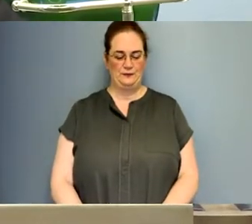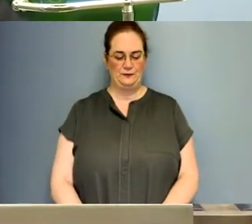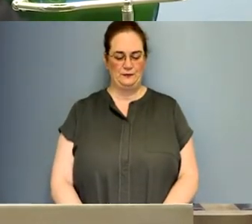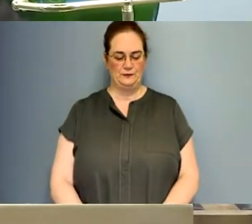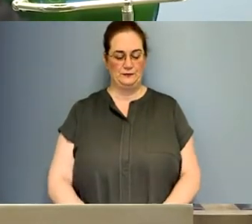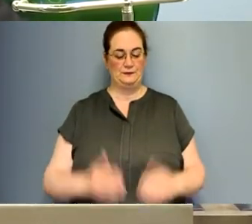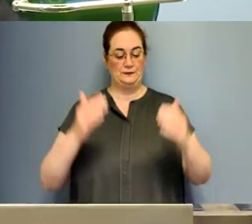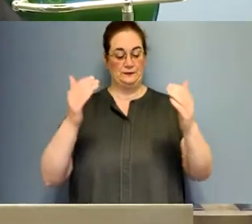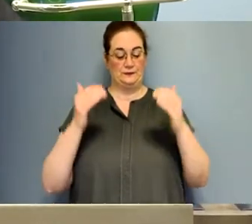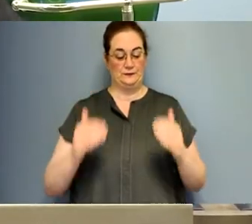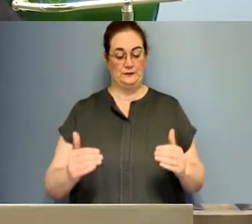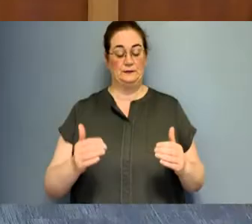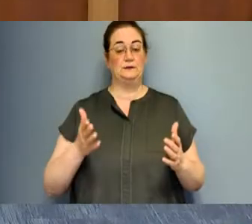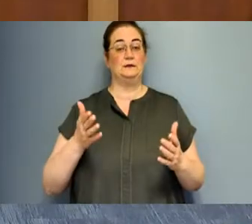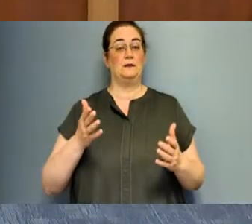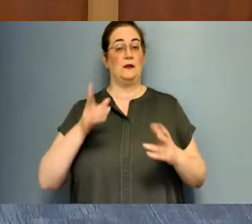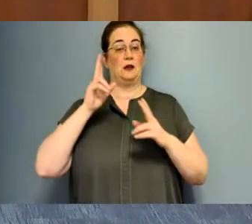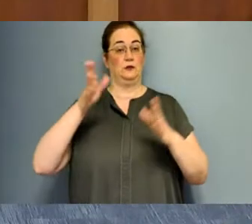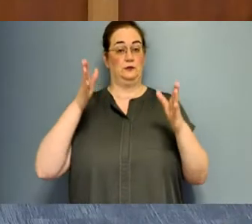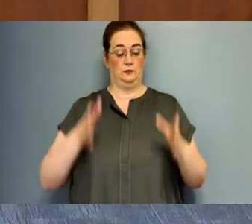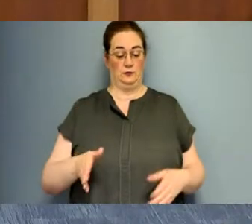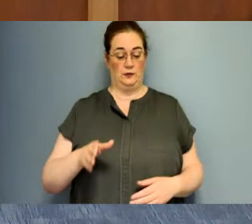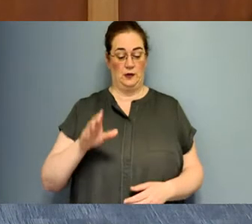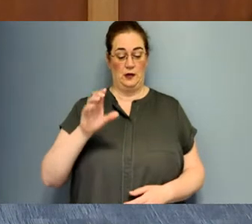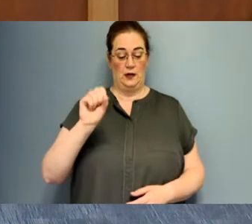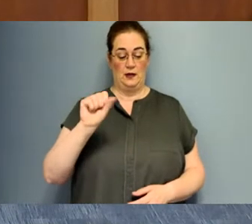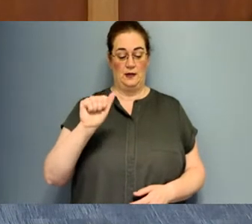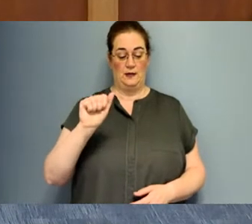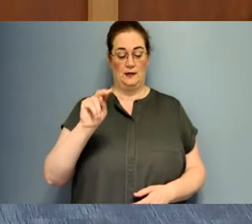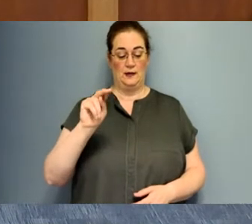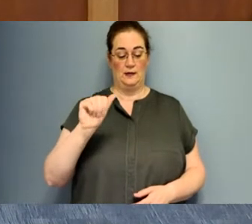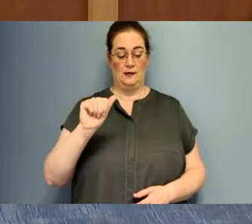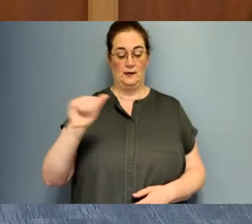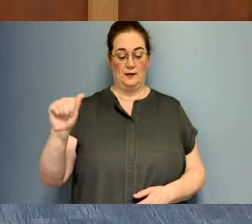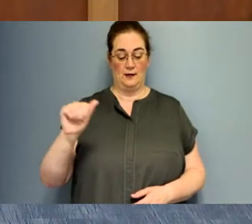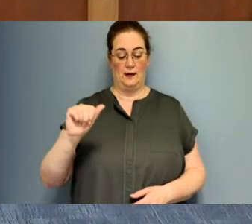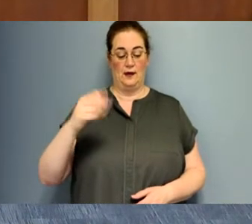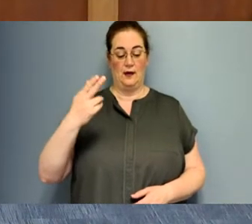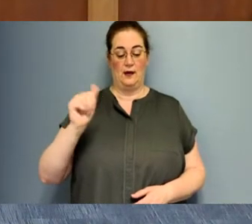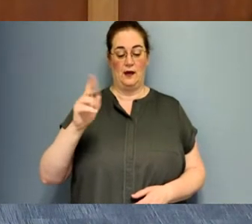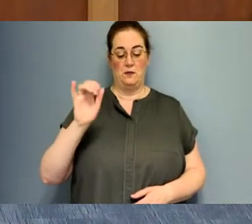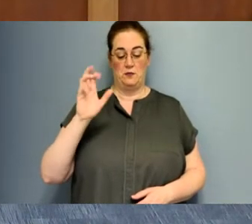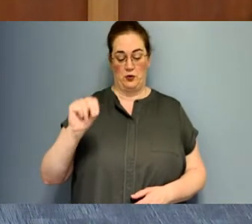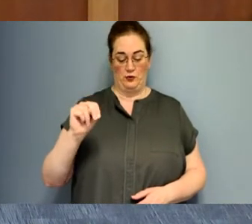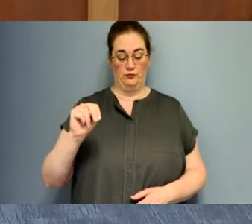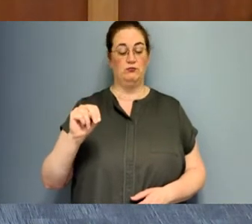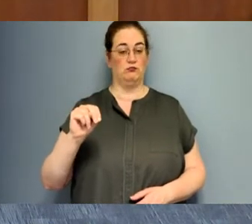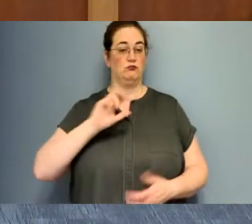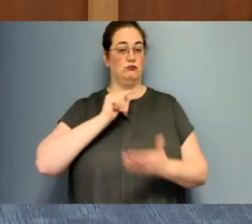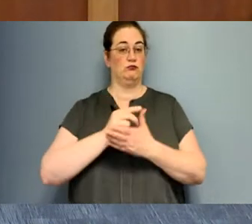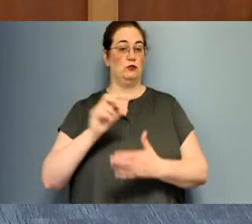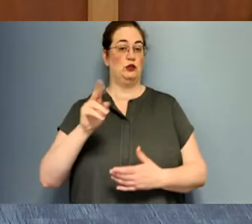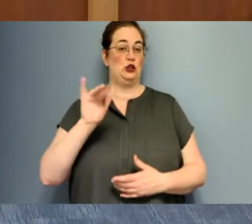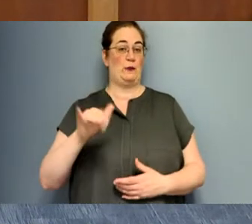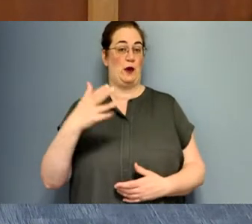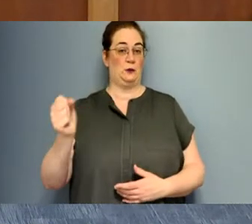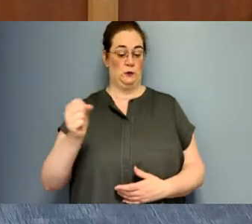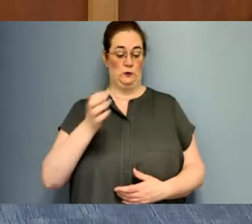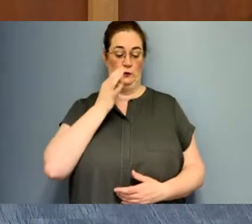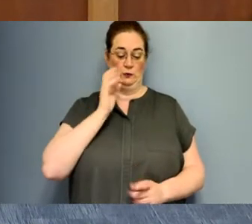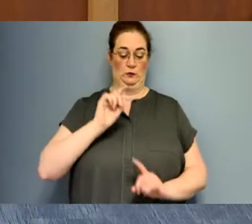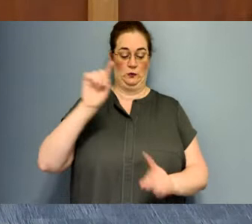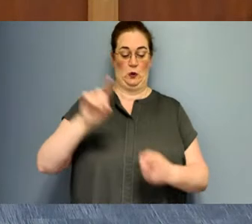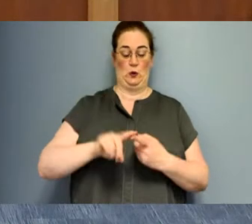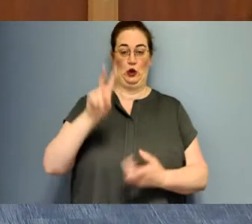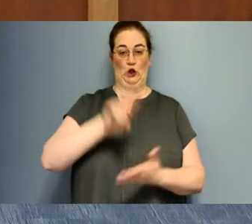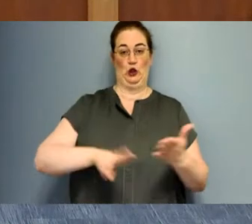Our second honoree, Sanaya Hebron, is here. Sanaya is a graduate of Neshaminy High School. She's on her way to the University of